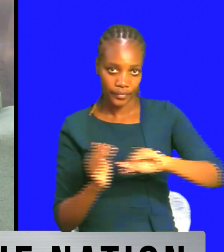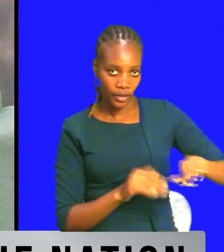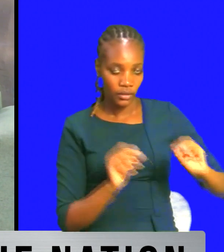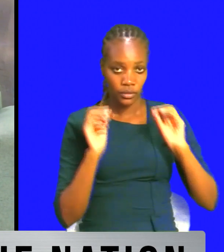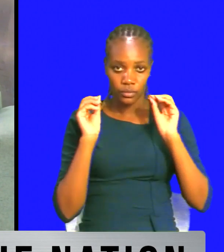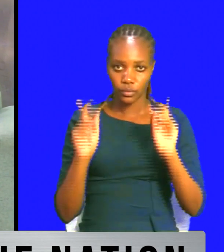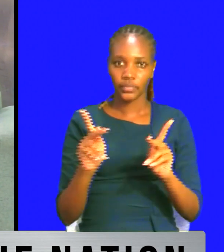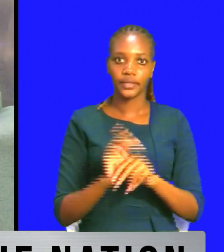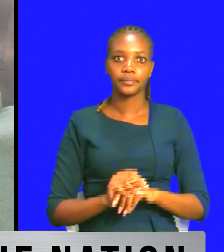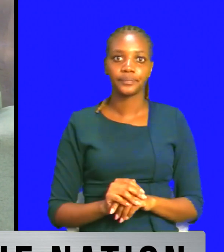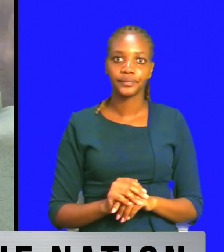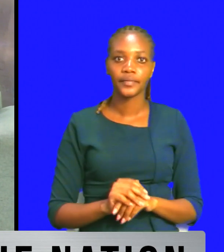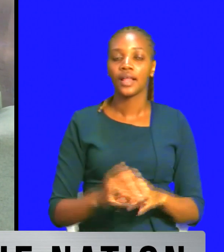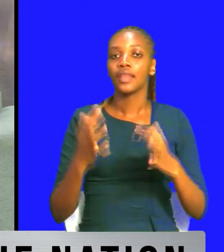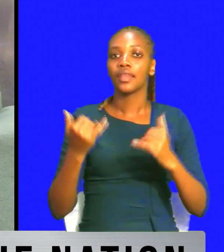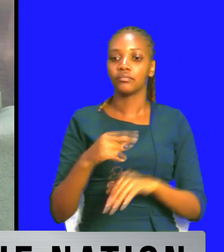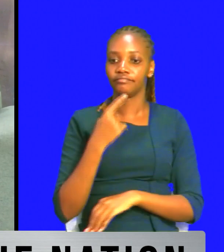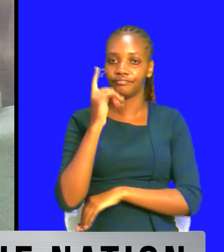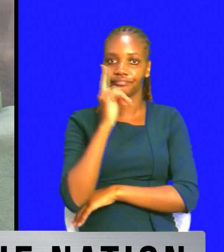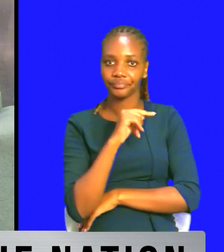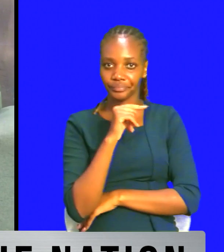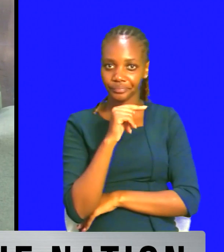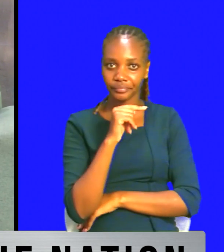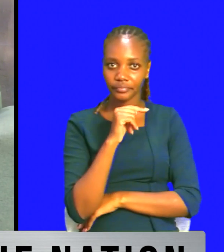Right. Well, having said that,